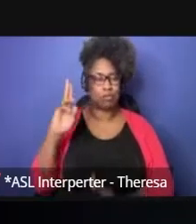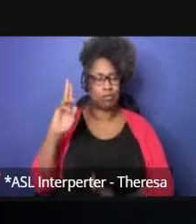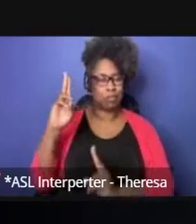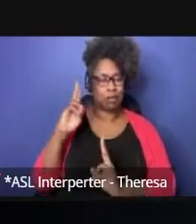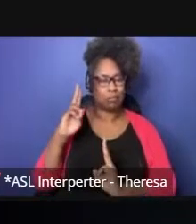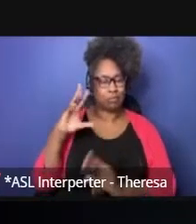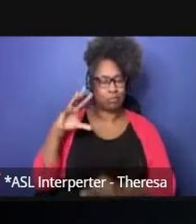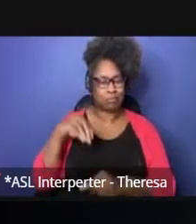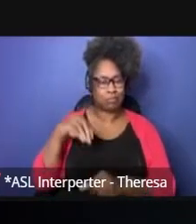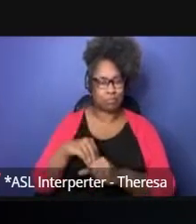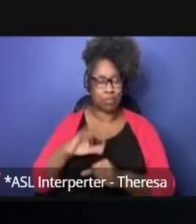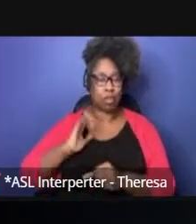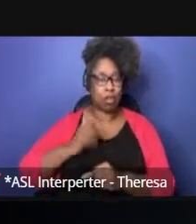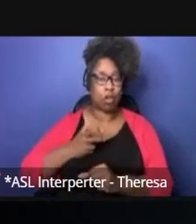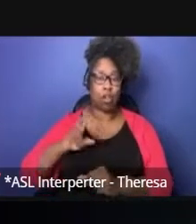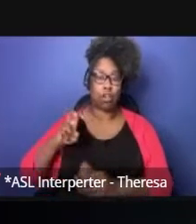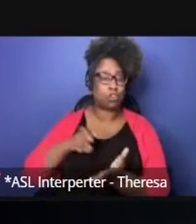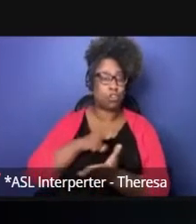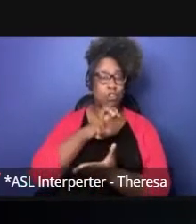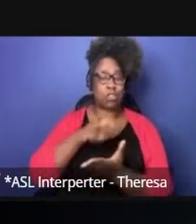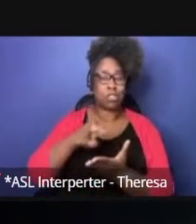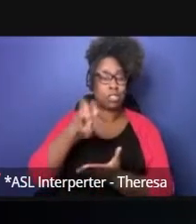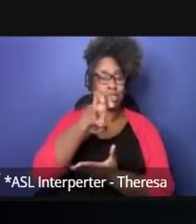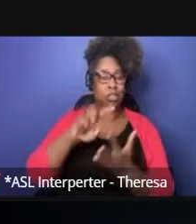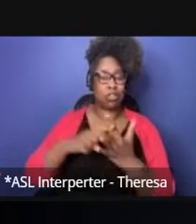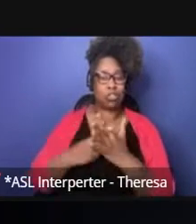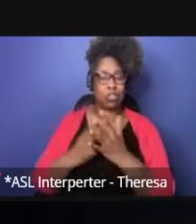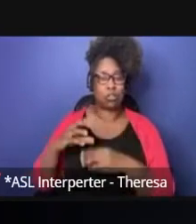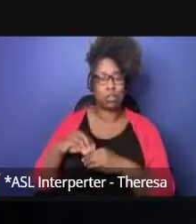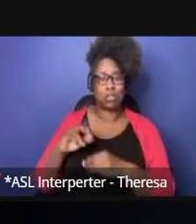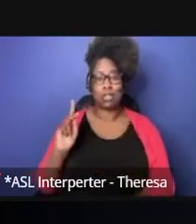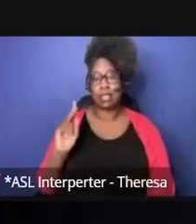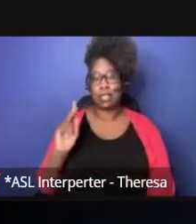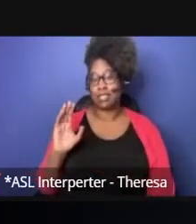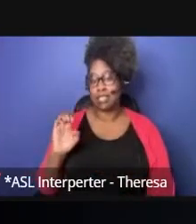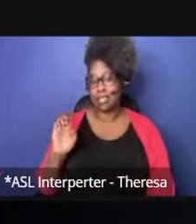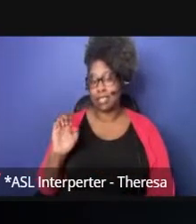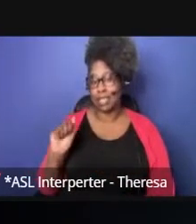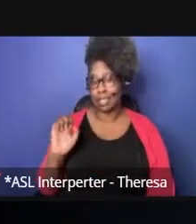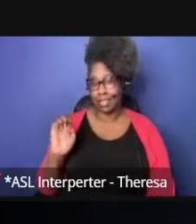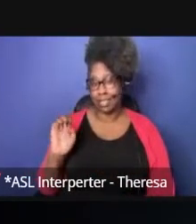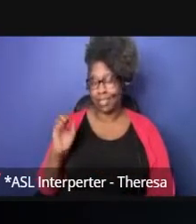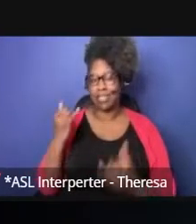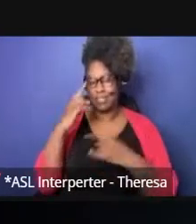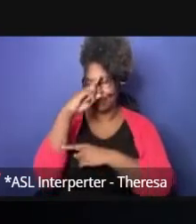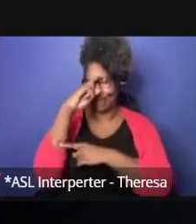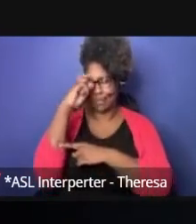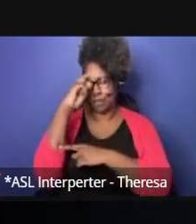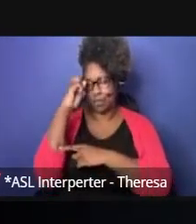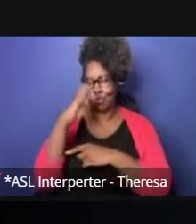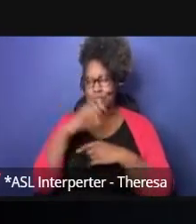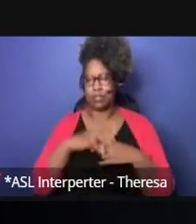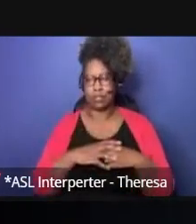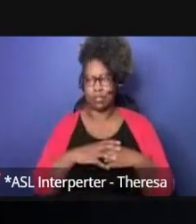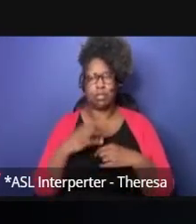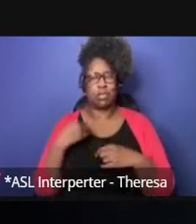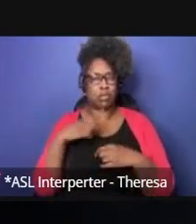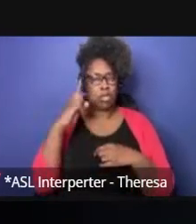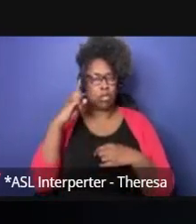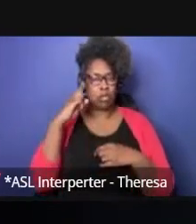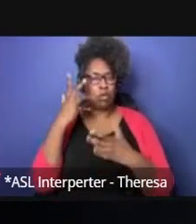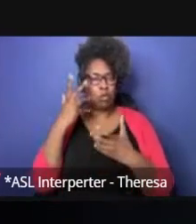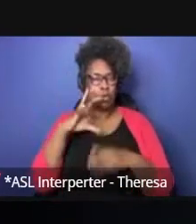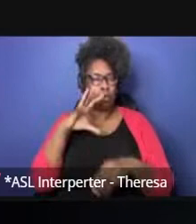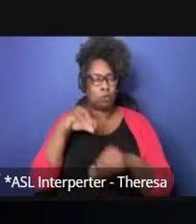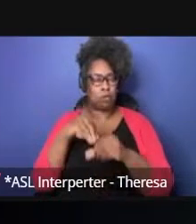started our journey being a part of the KCAE this summer, and so we kind of had a little bit of a mindset that we really wanted to be a part of an